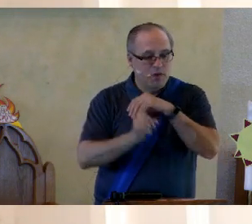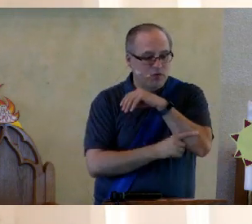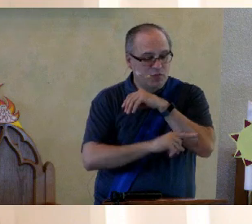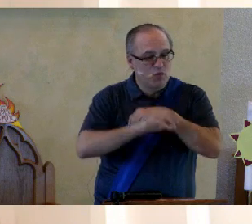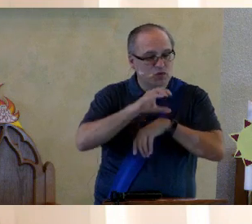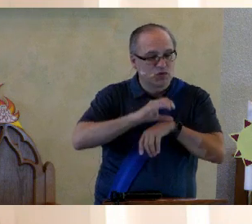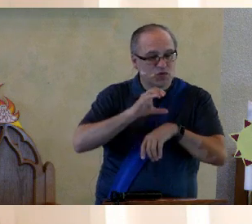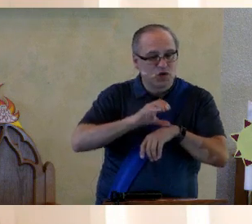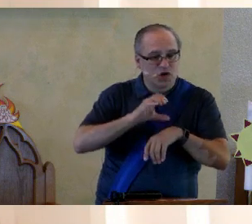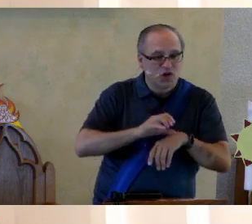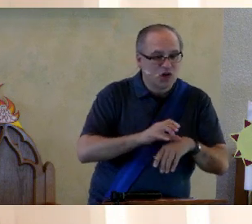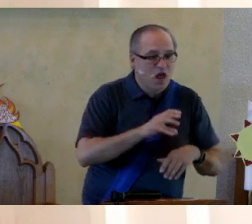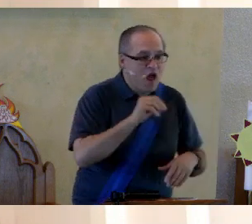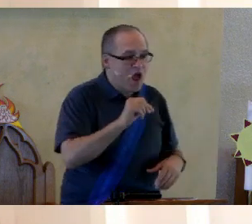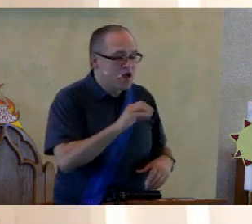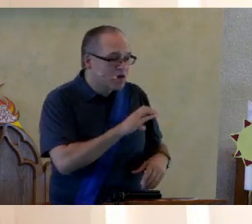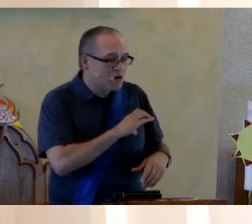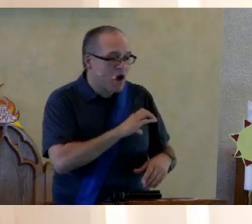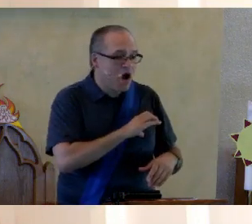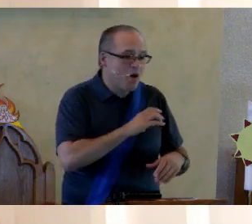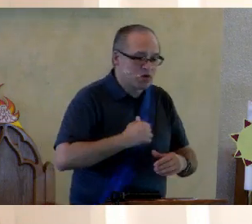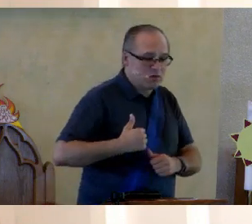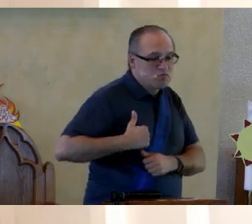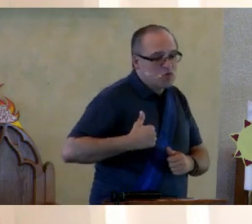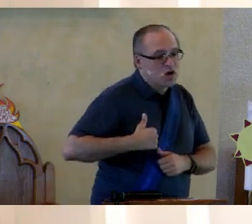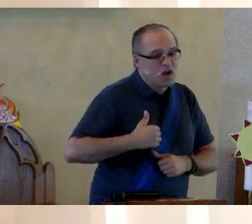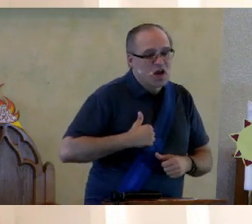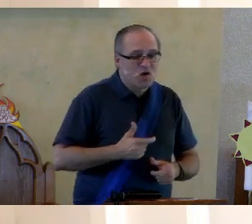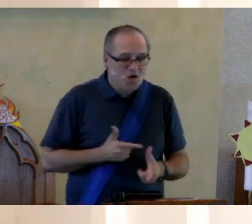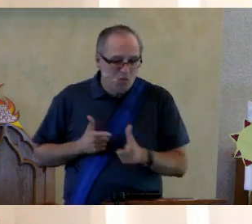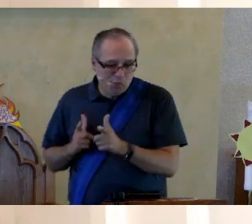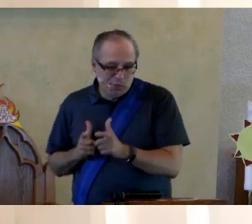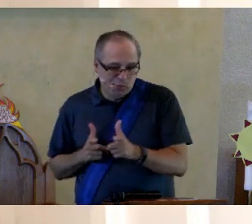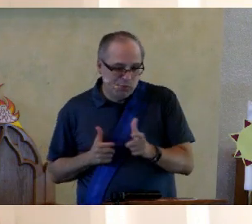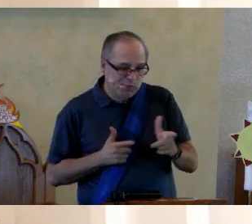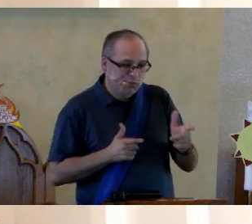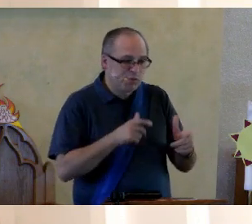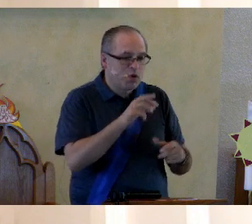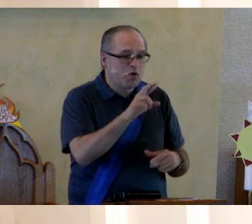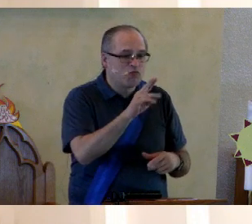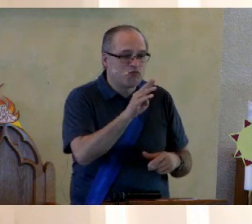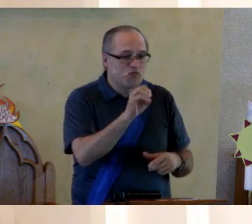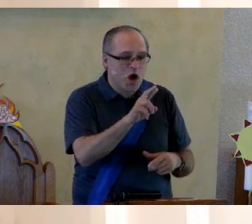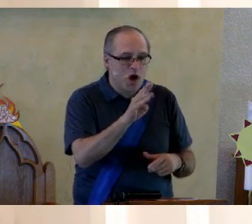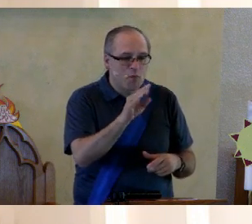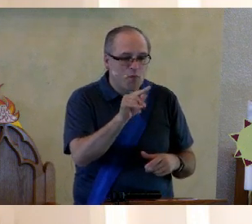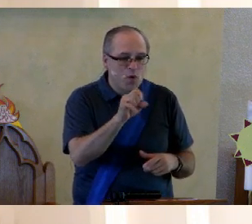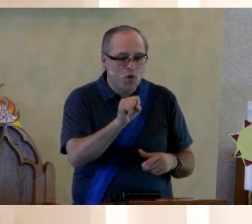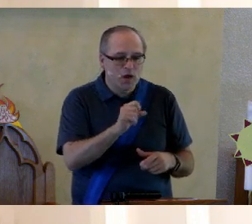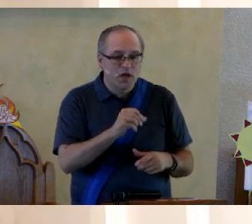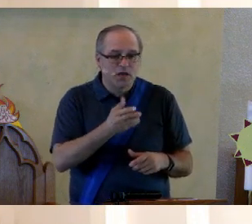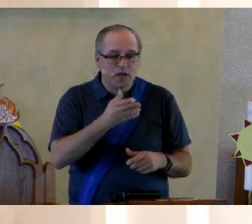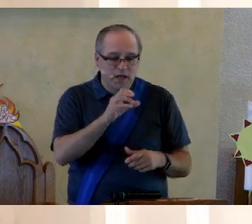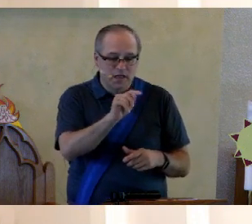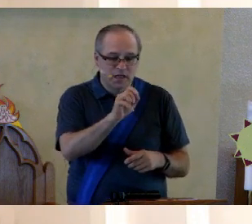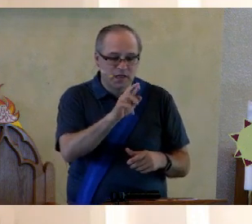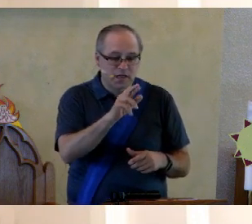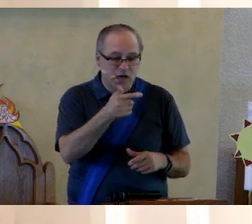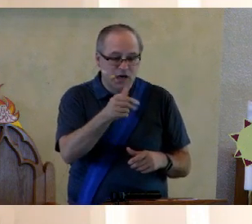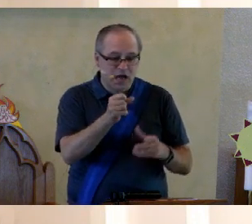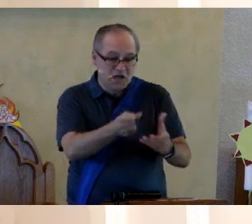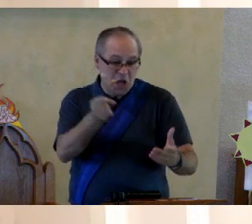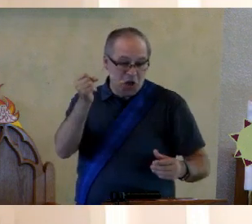tear gas, concussion grenades, and rubber bullets to make way for 45's photo op. Fear is